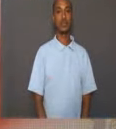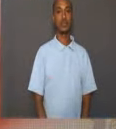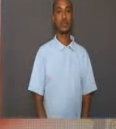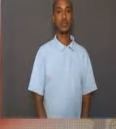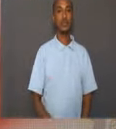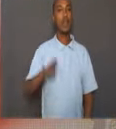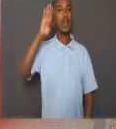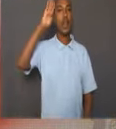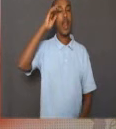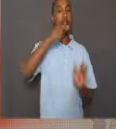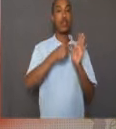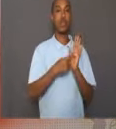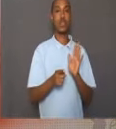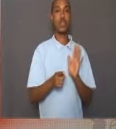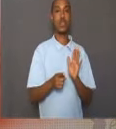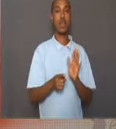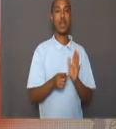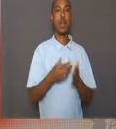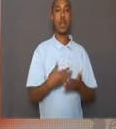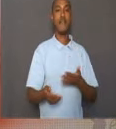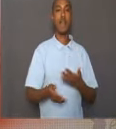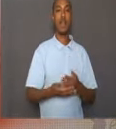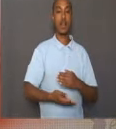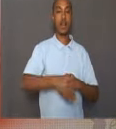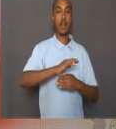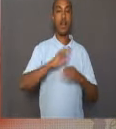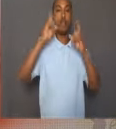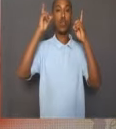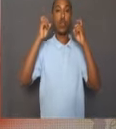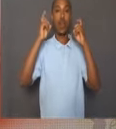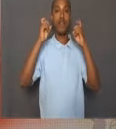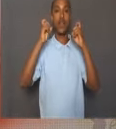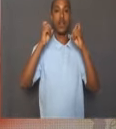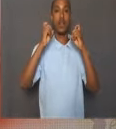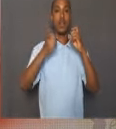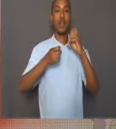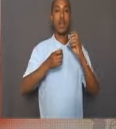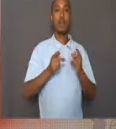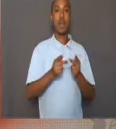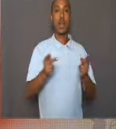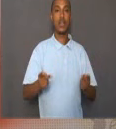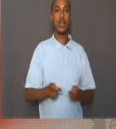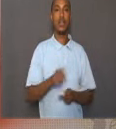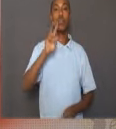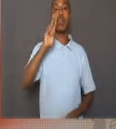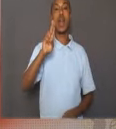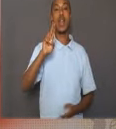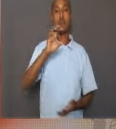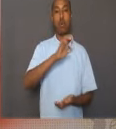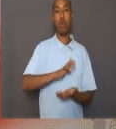Becquerel exposed heavily covered photographic plates to a uranium